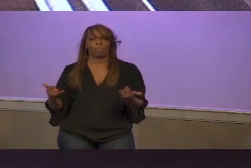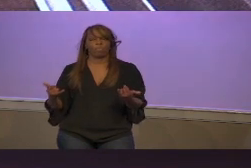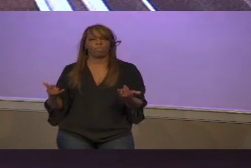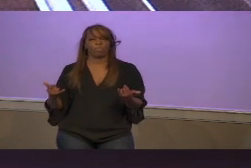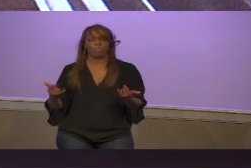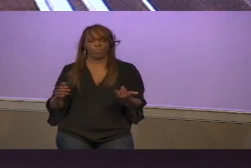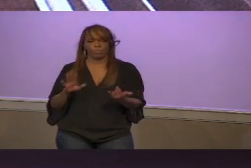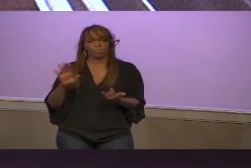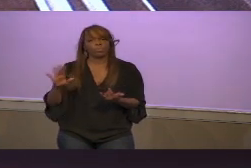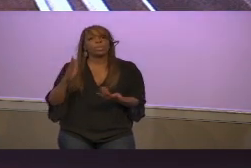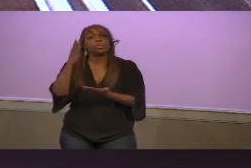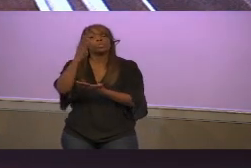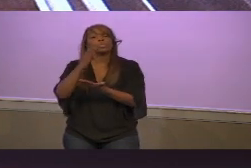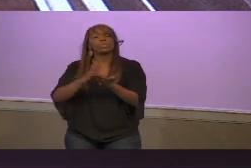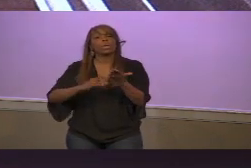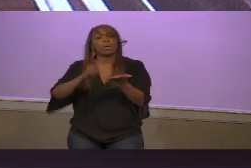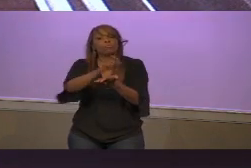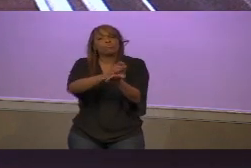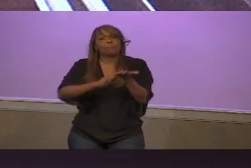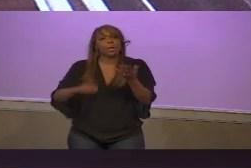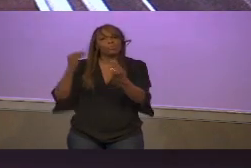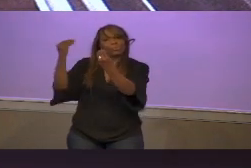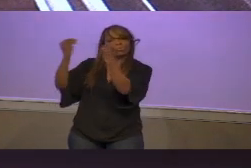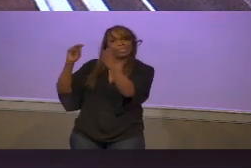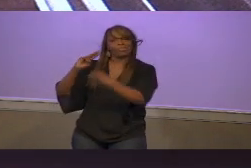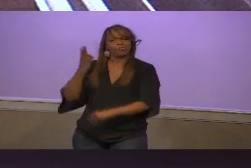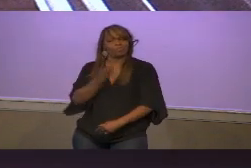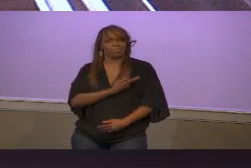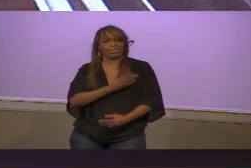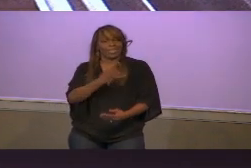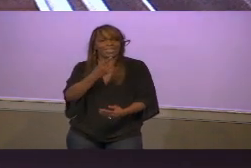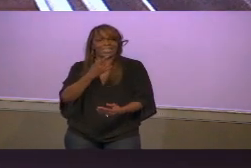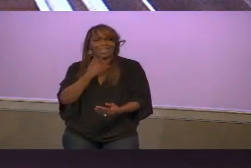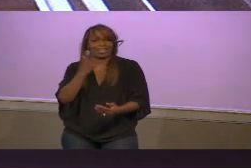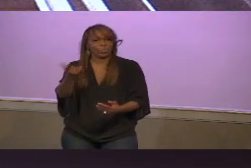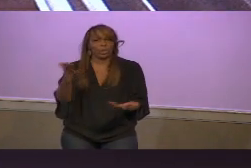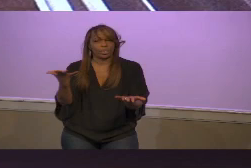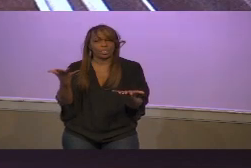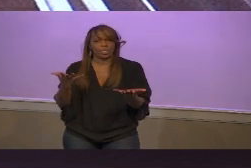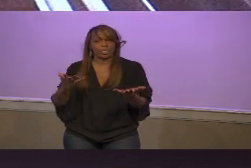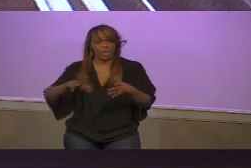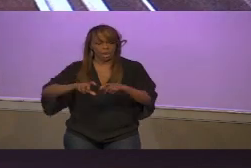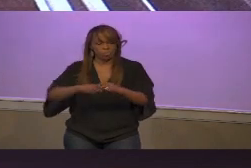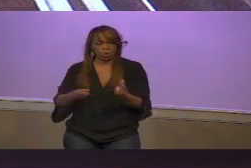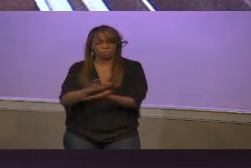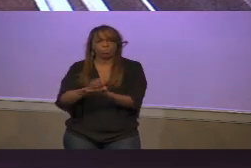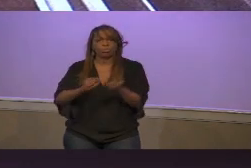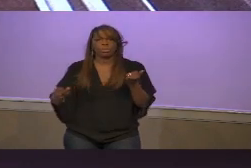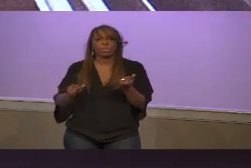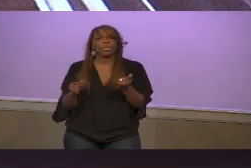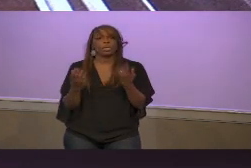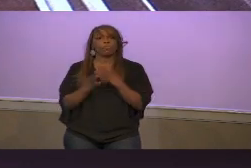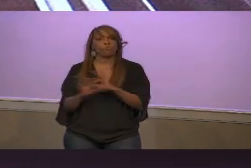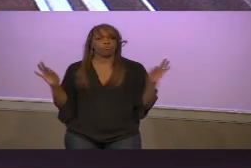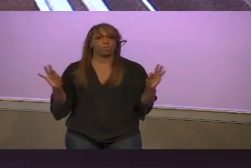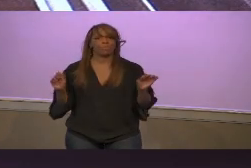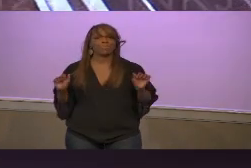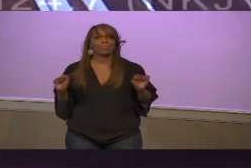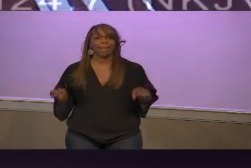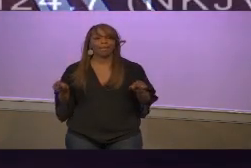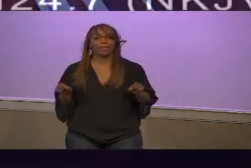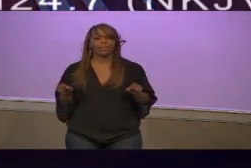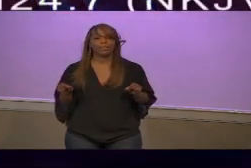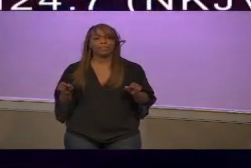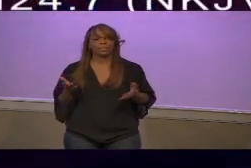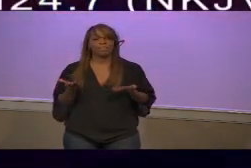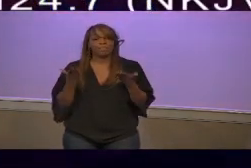The psalm teaches us in verse number 7, he tells us that the snare is broken and freedom is available.